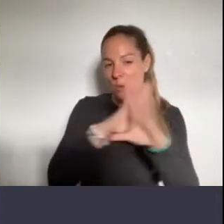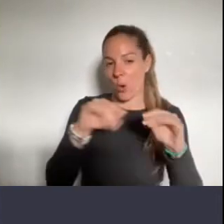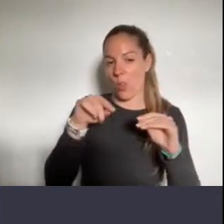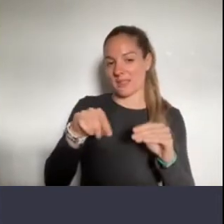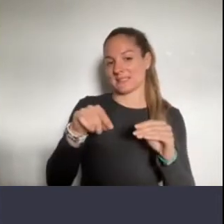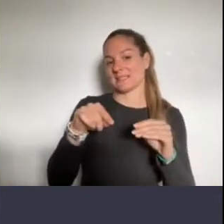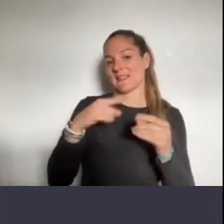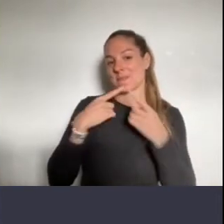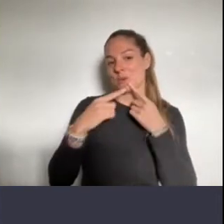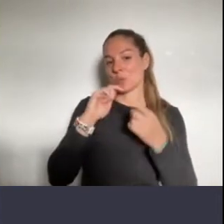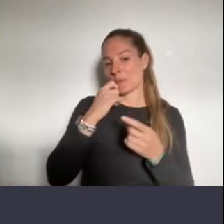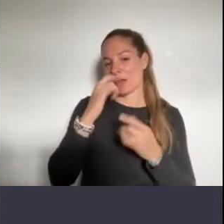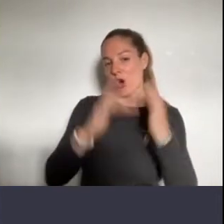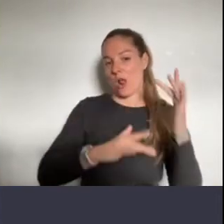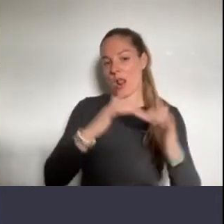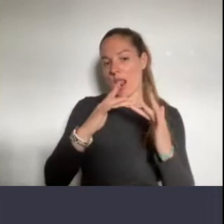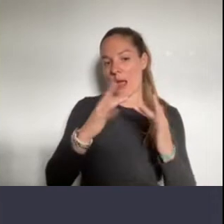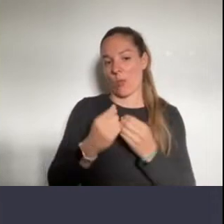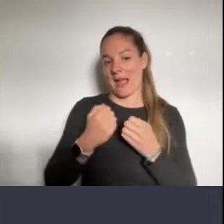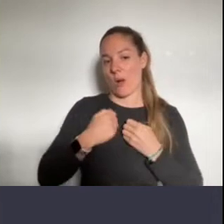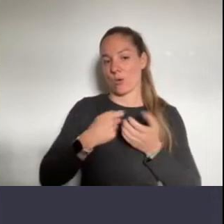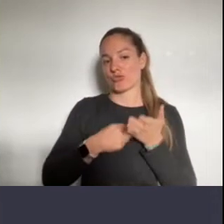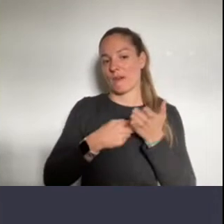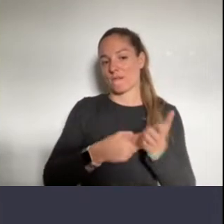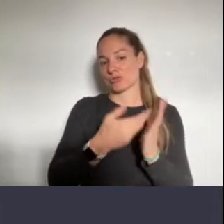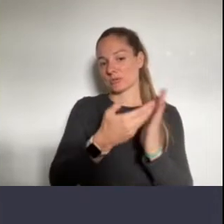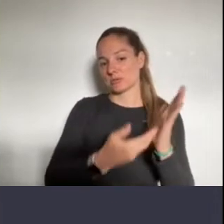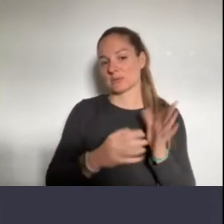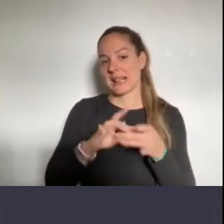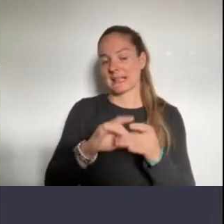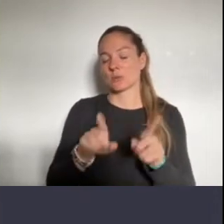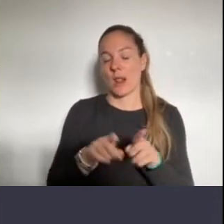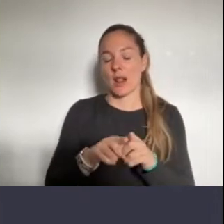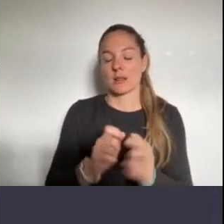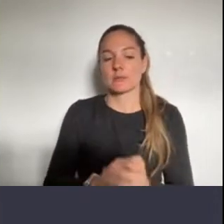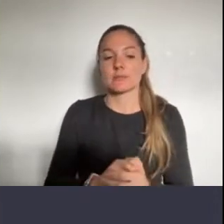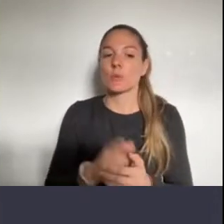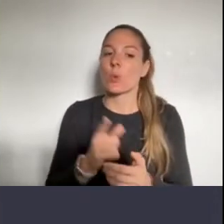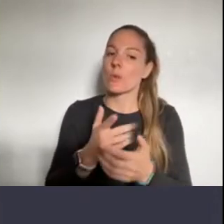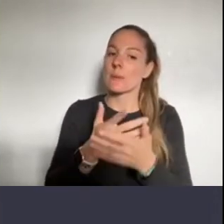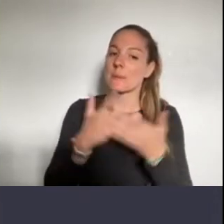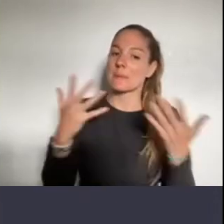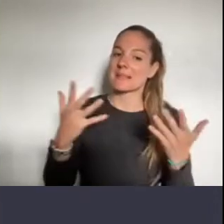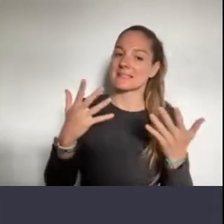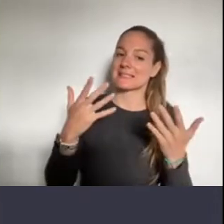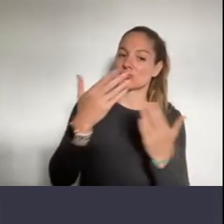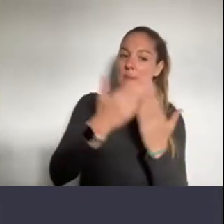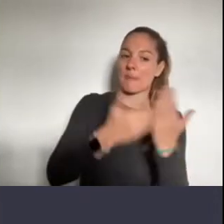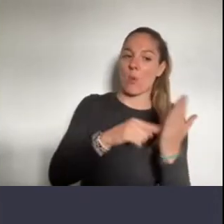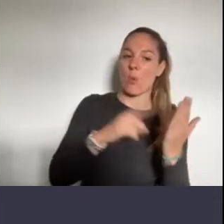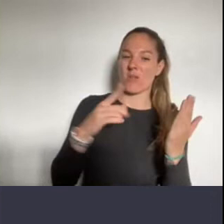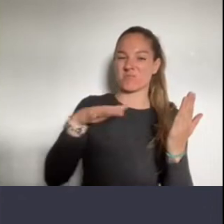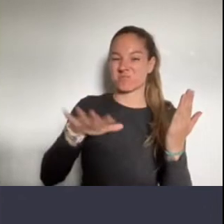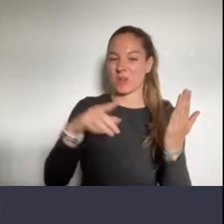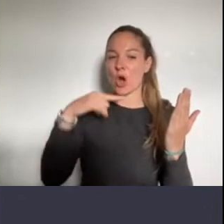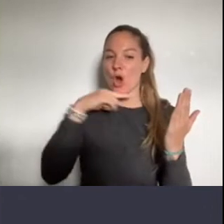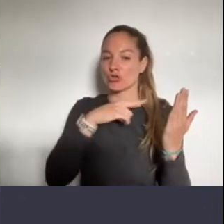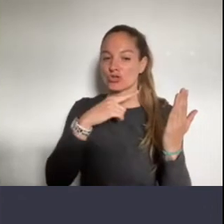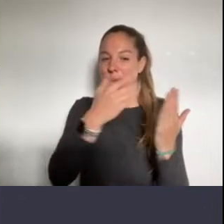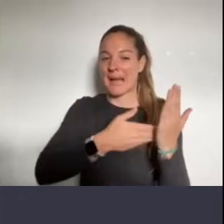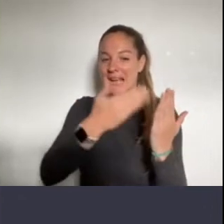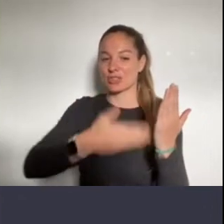our references as well. The bigger report in itself is a document looking at about approximately 100 pages. So what we're doing in